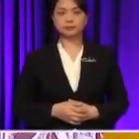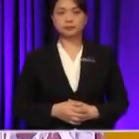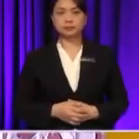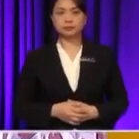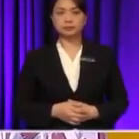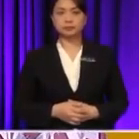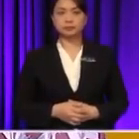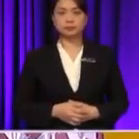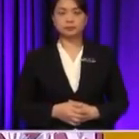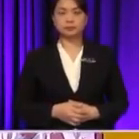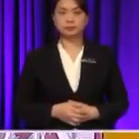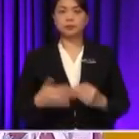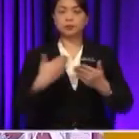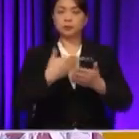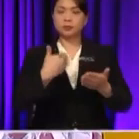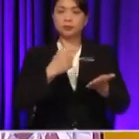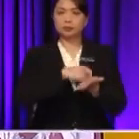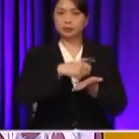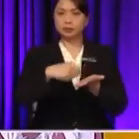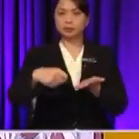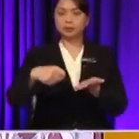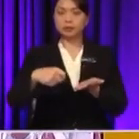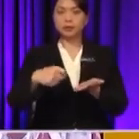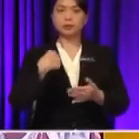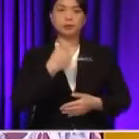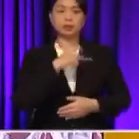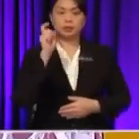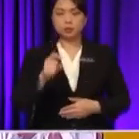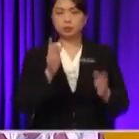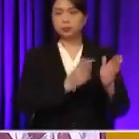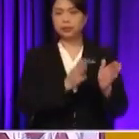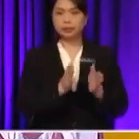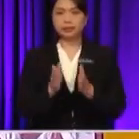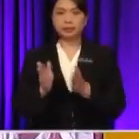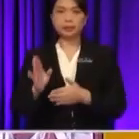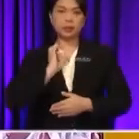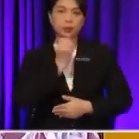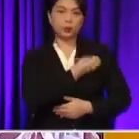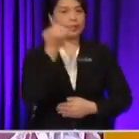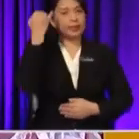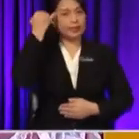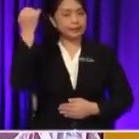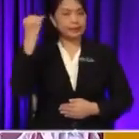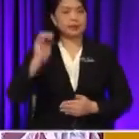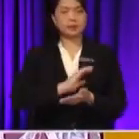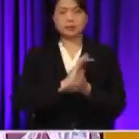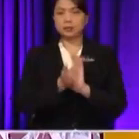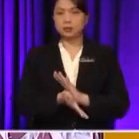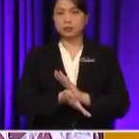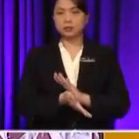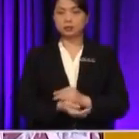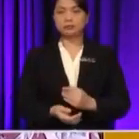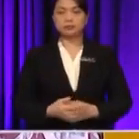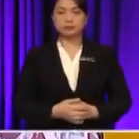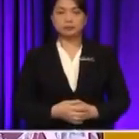Okay? Right. So before writing, we need to plan our idea first. So here comes the drafting. Okay? So I'm going to come up with the